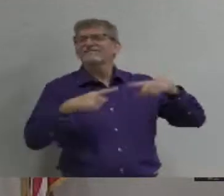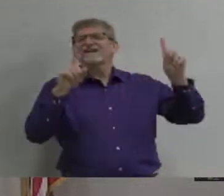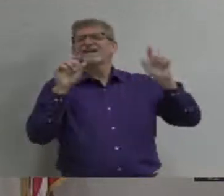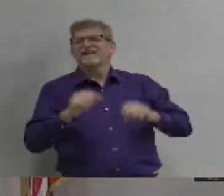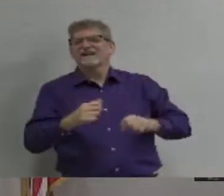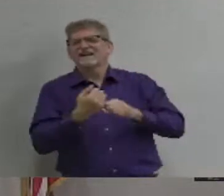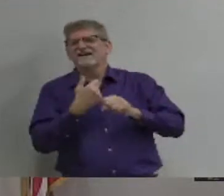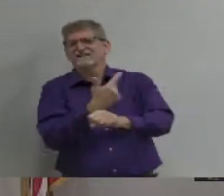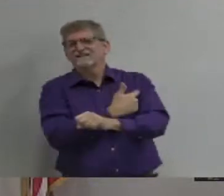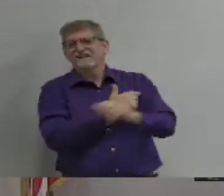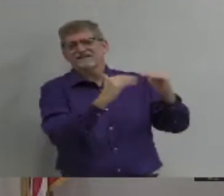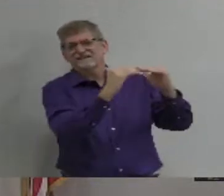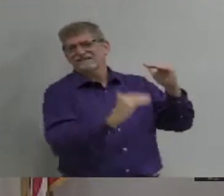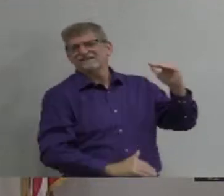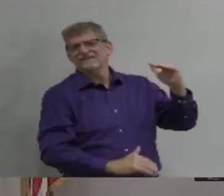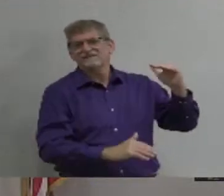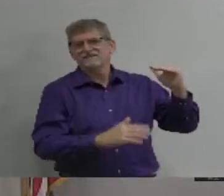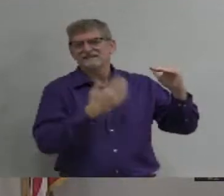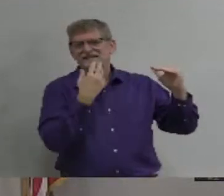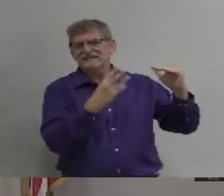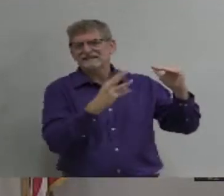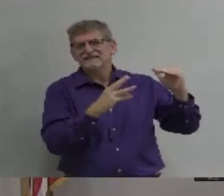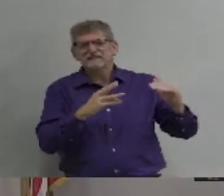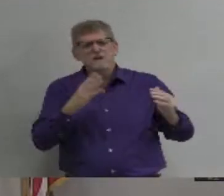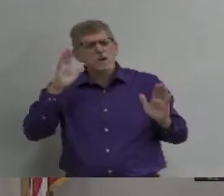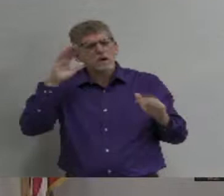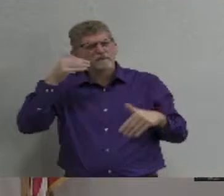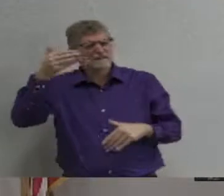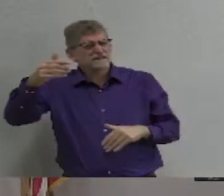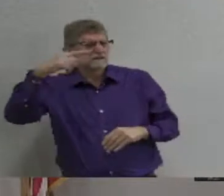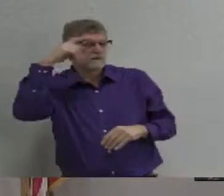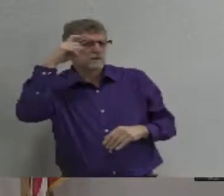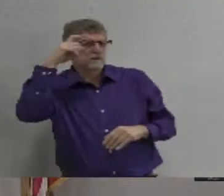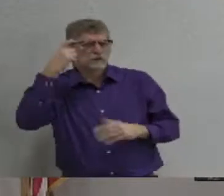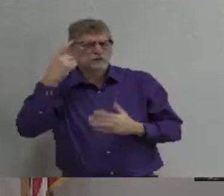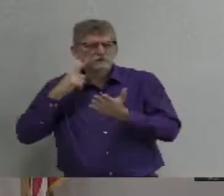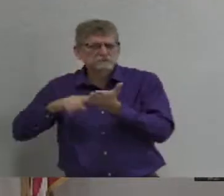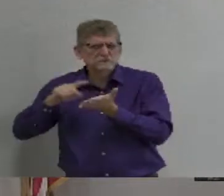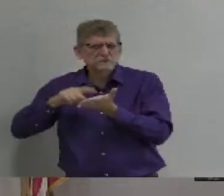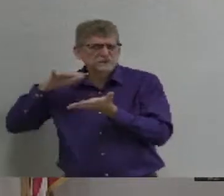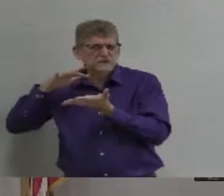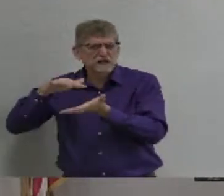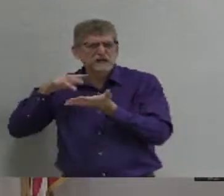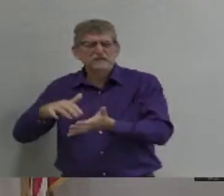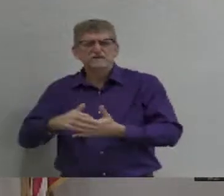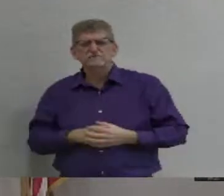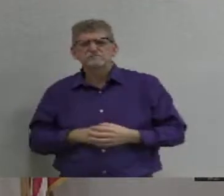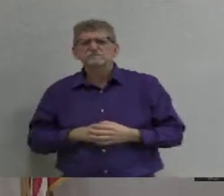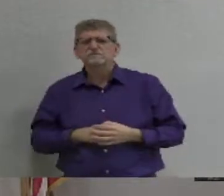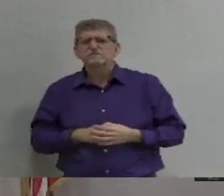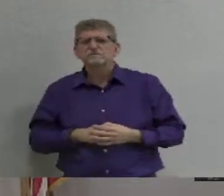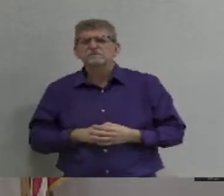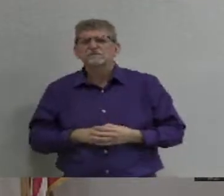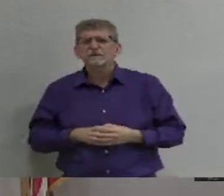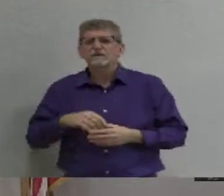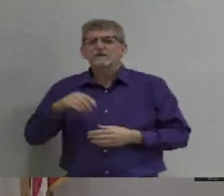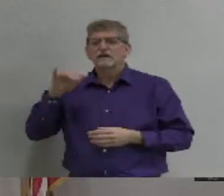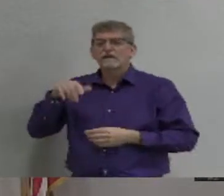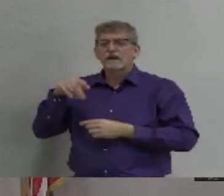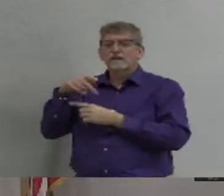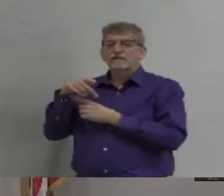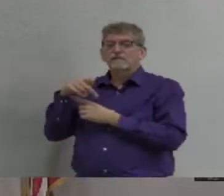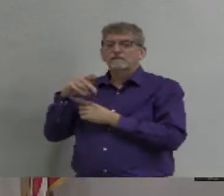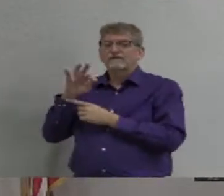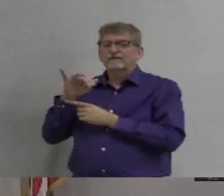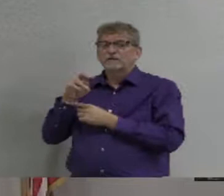by late summer. That's the hope. Currently, the Pfizer vaccine is approved for 16 and